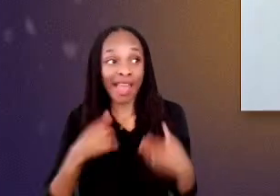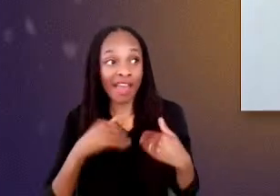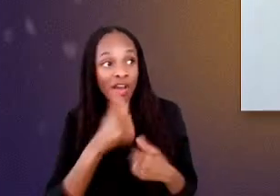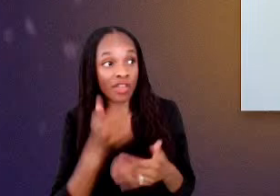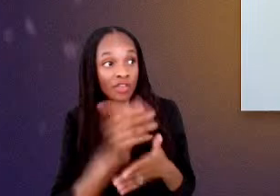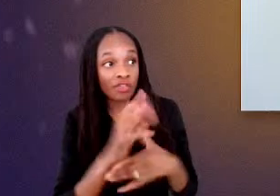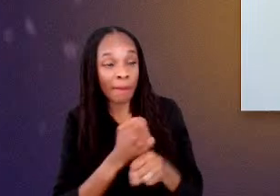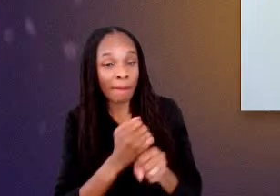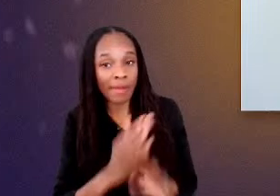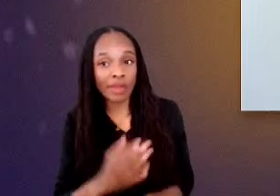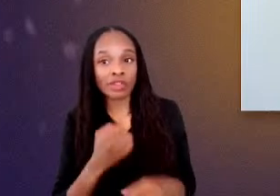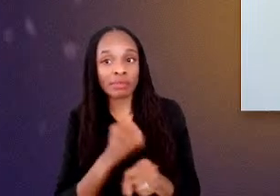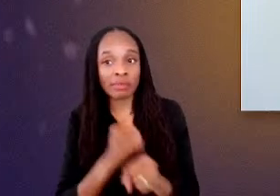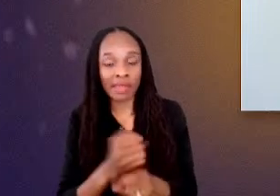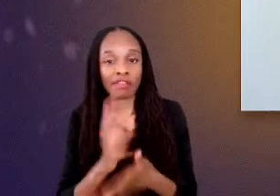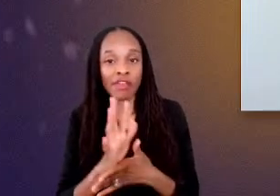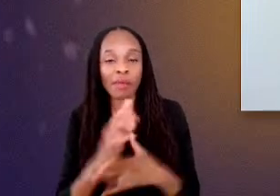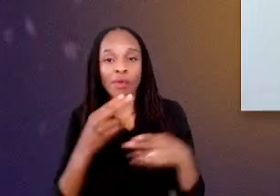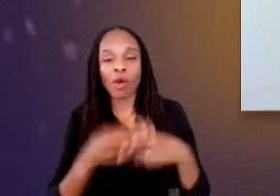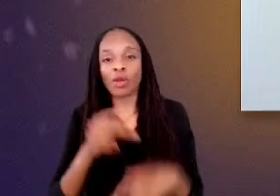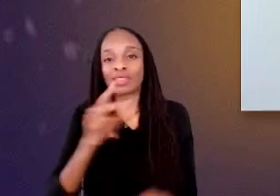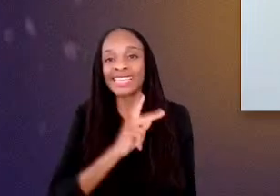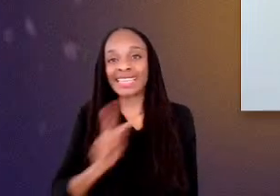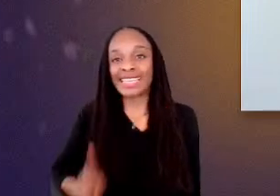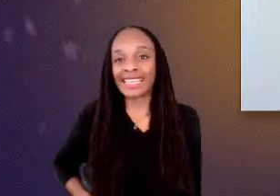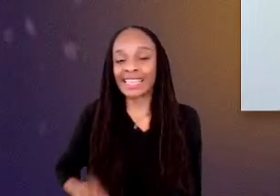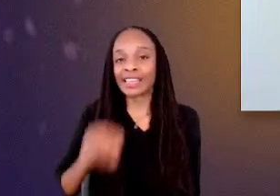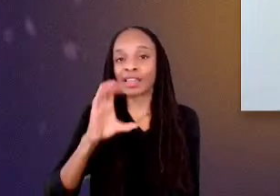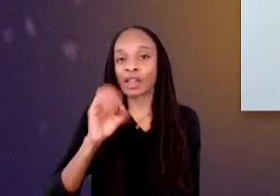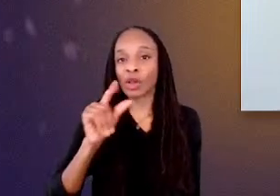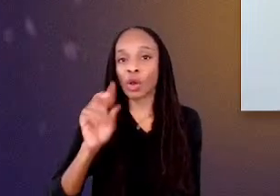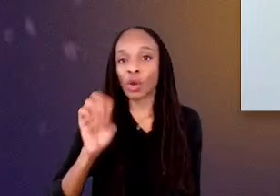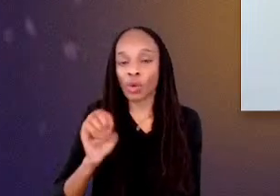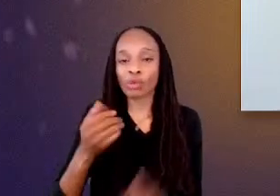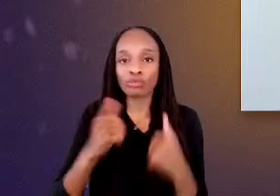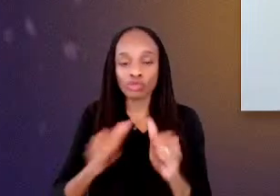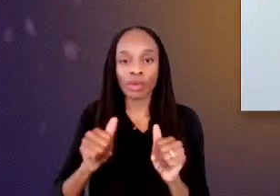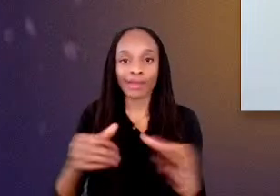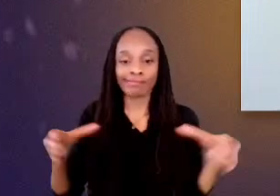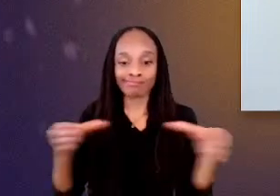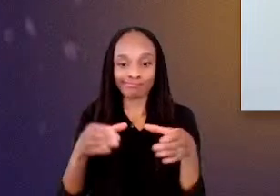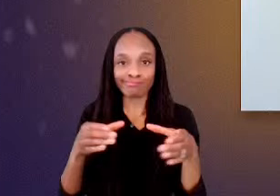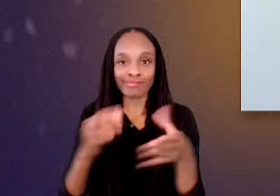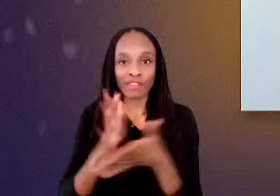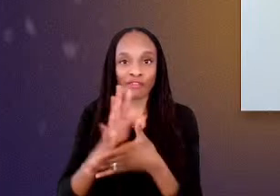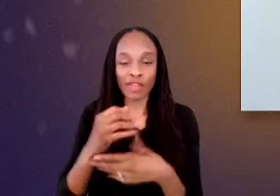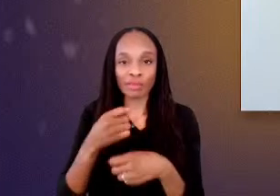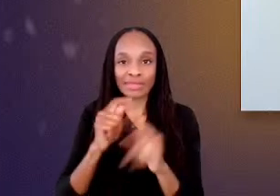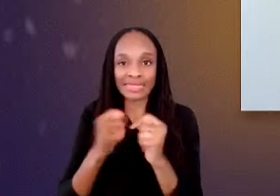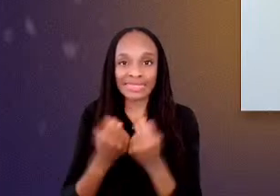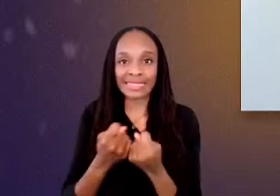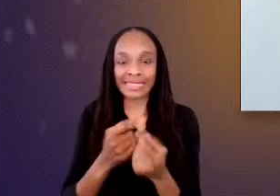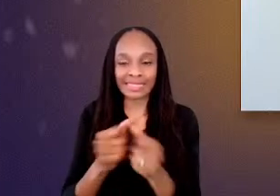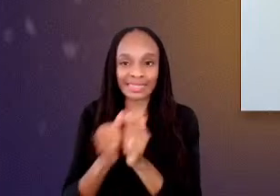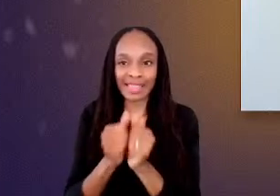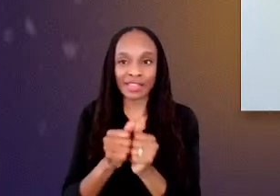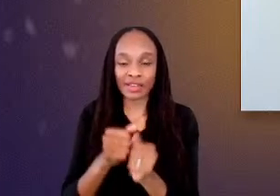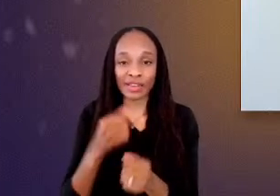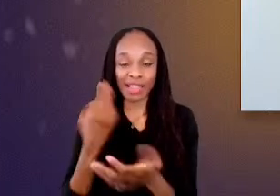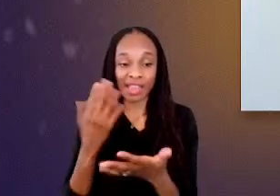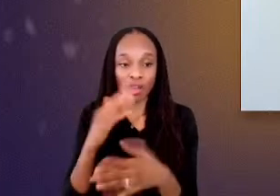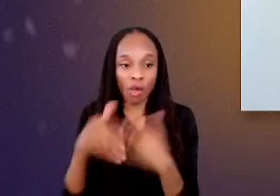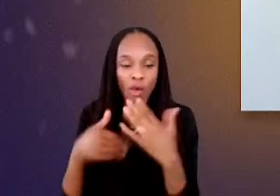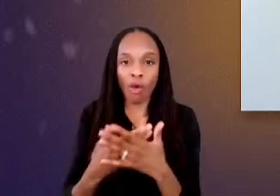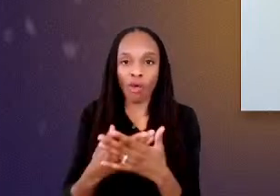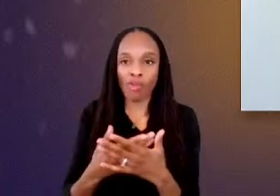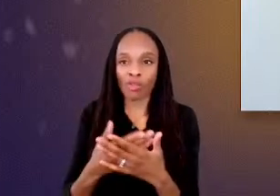they made this film called King Cole. They're trying to bring these film teams together and maybe we can all pool resources and do